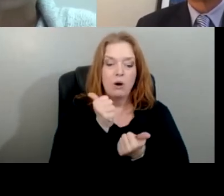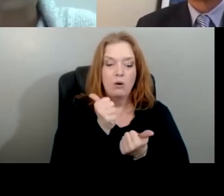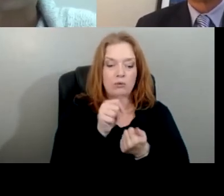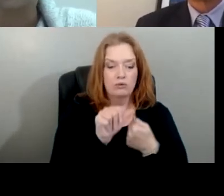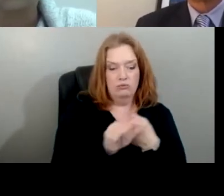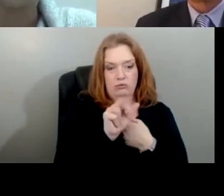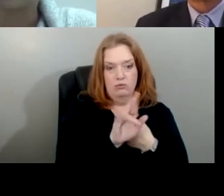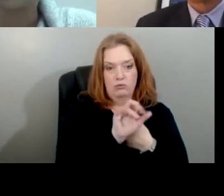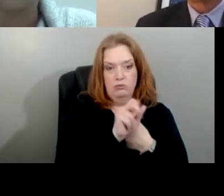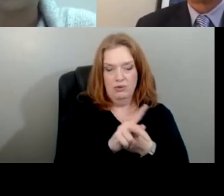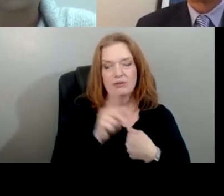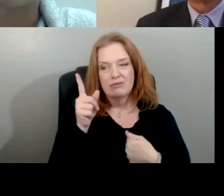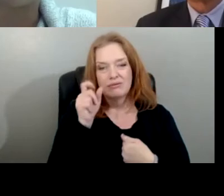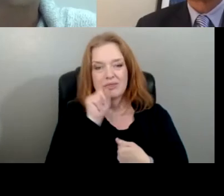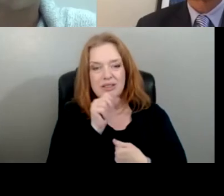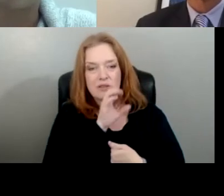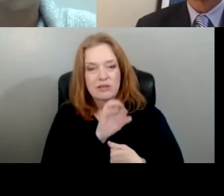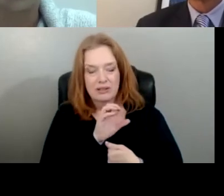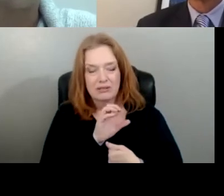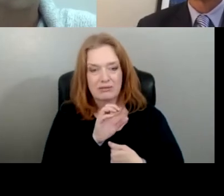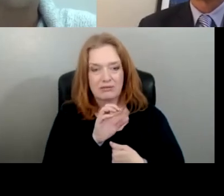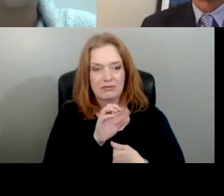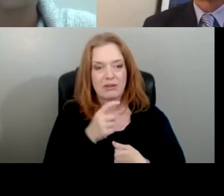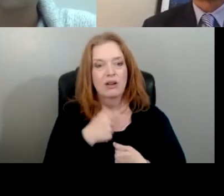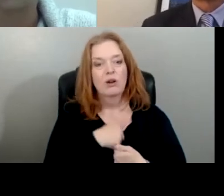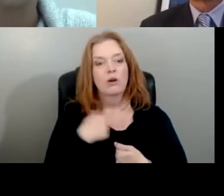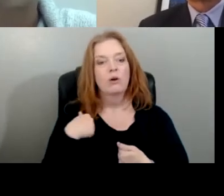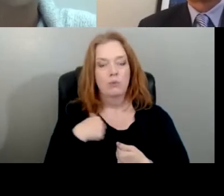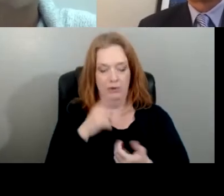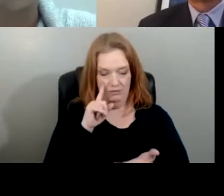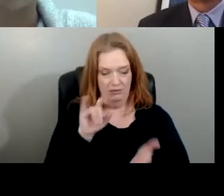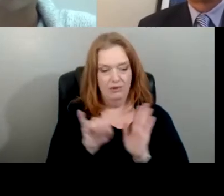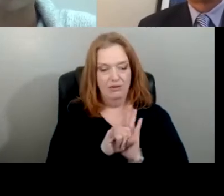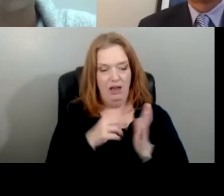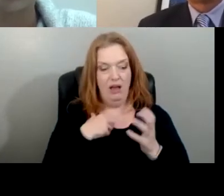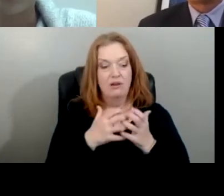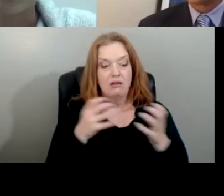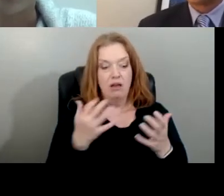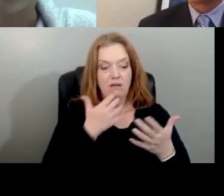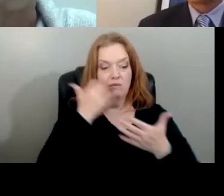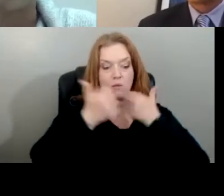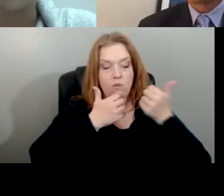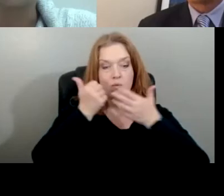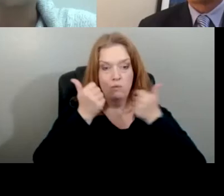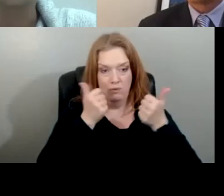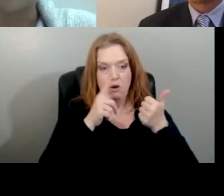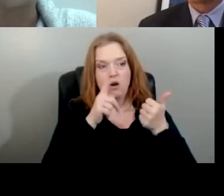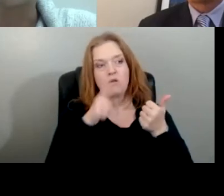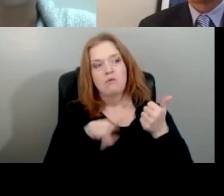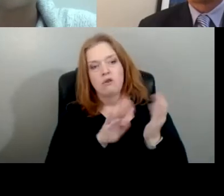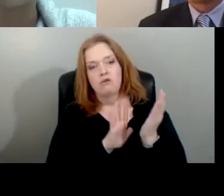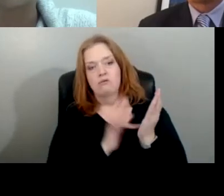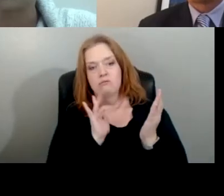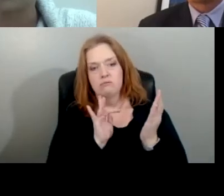So our later in life program actually identified that we have a lot of elder exploitation, and with that